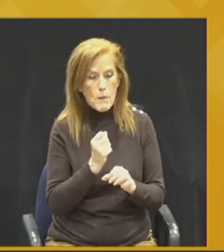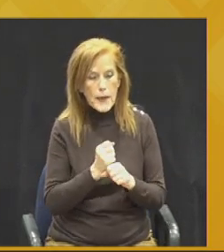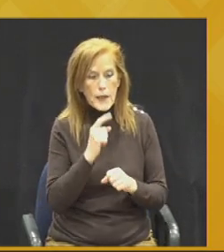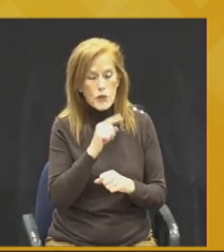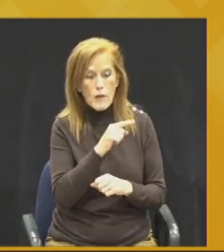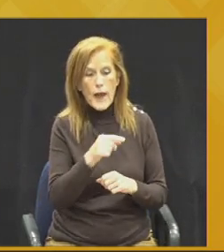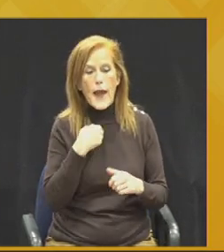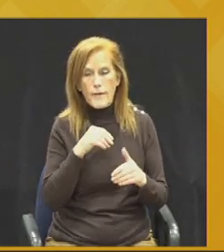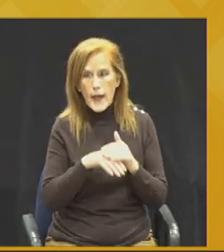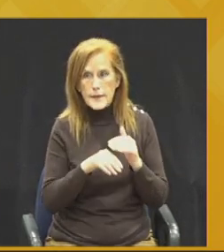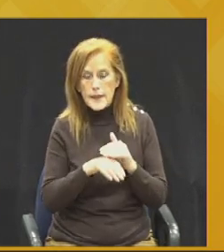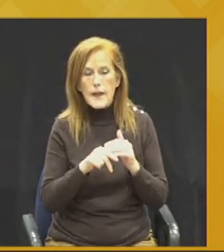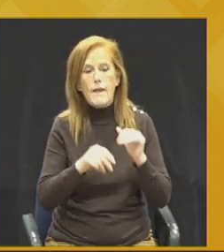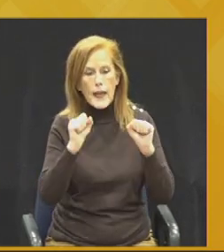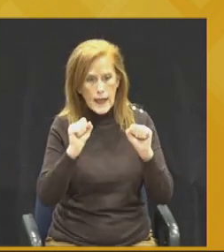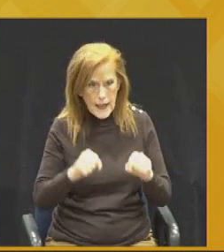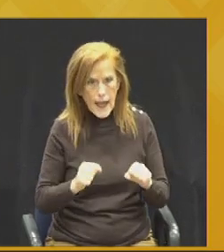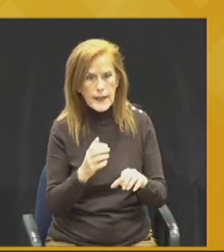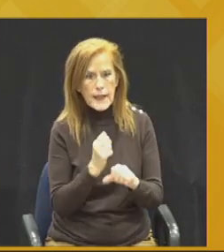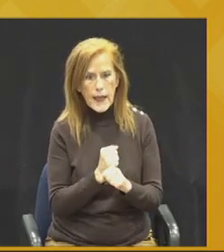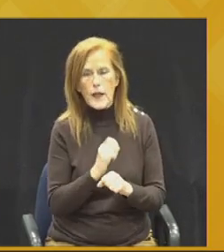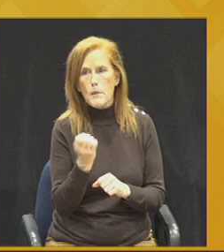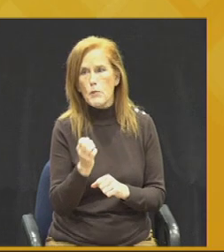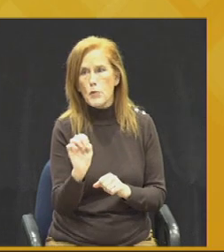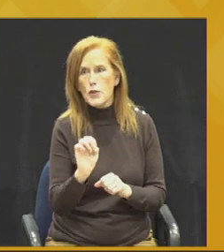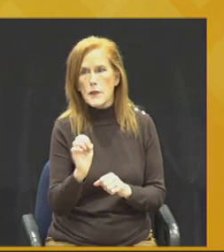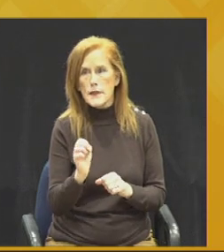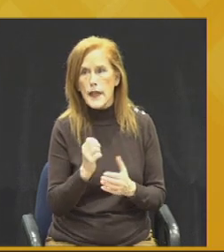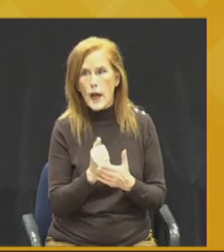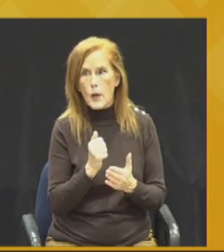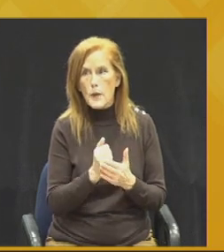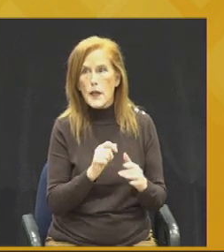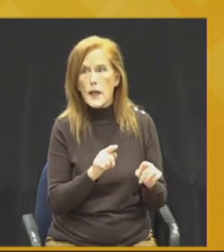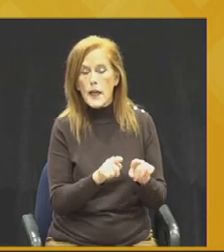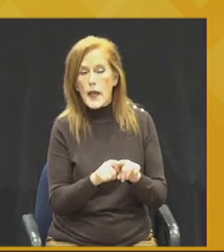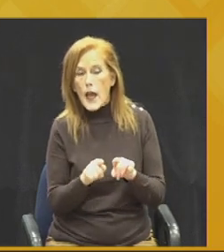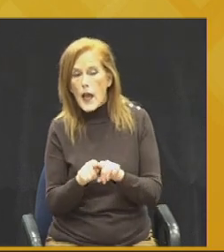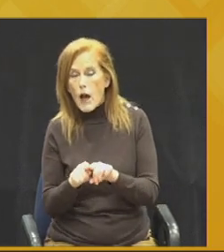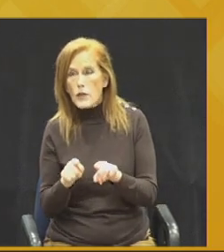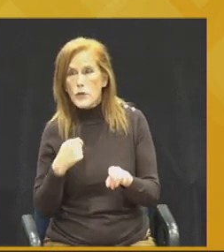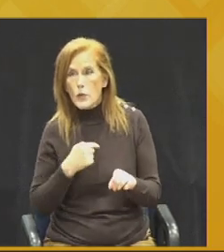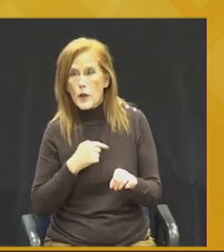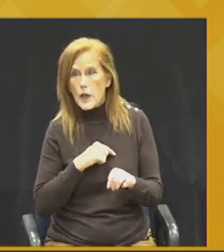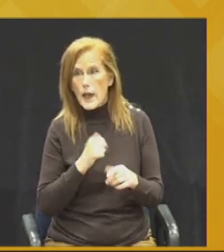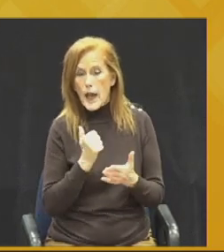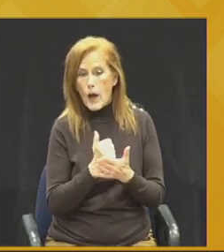populations in a tabletop exercise involving community organizations that work with this population.